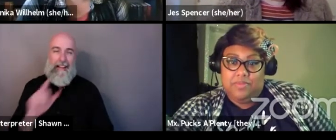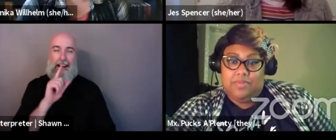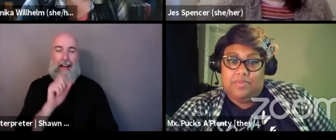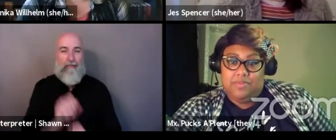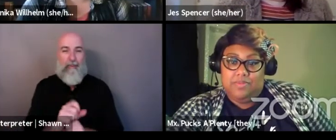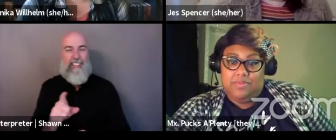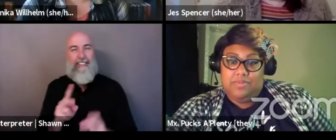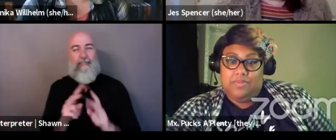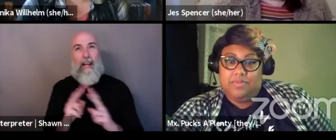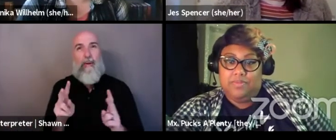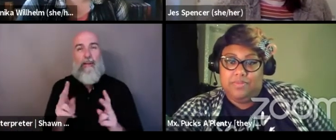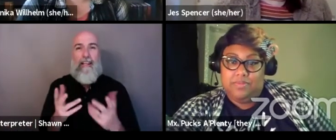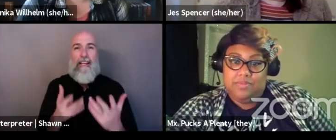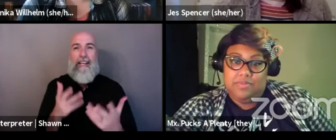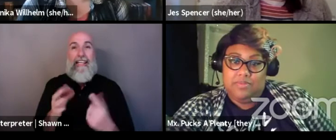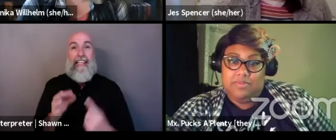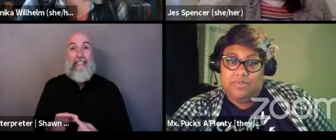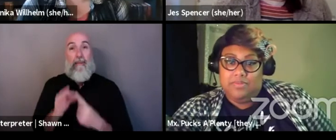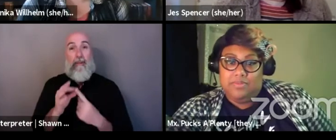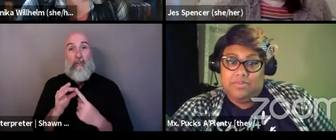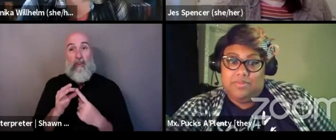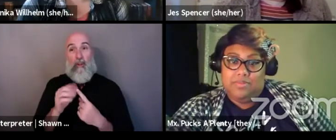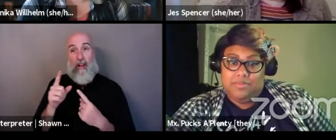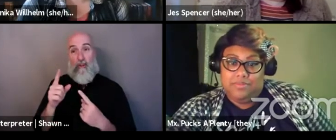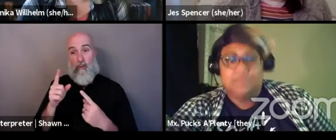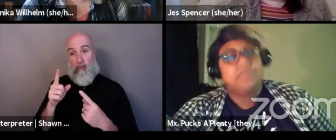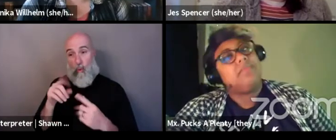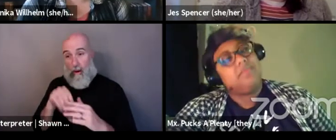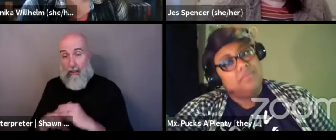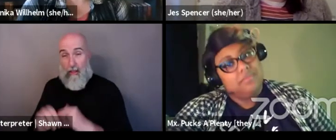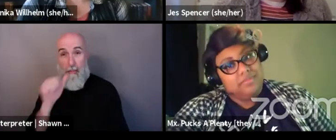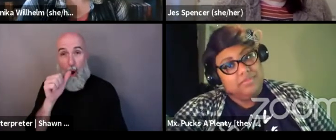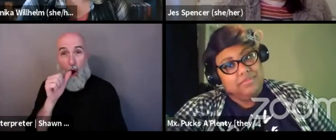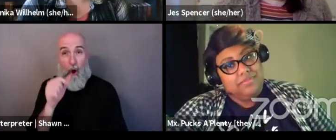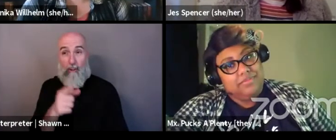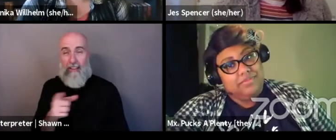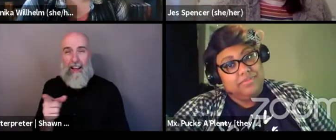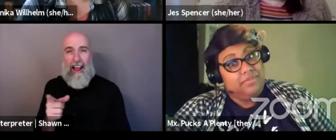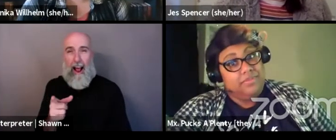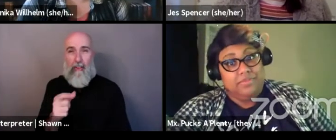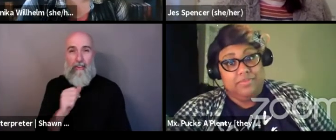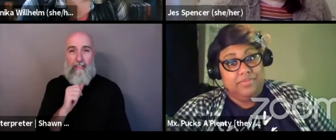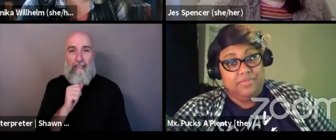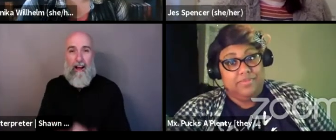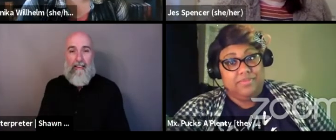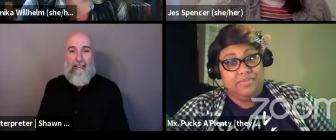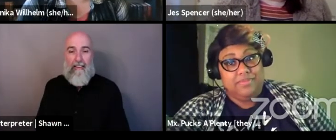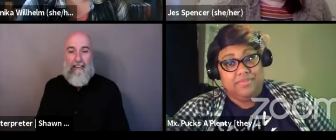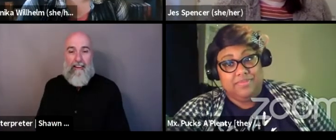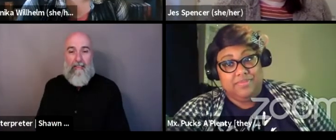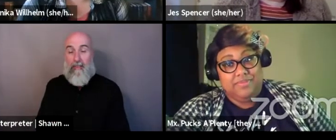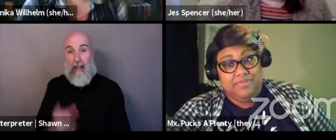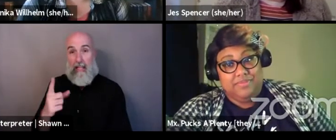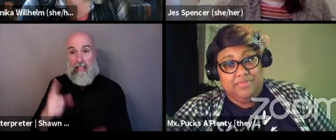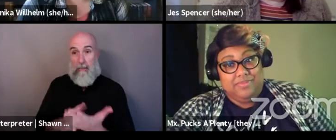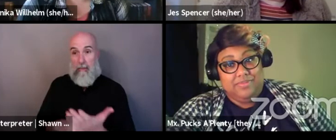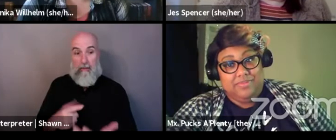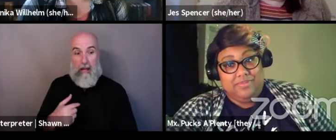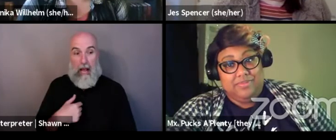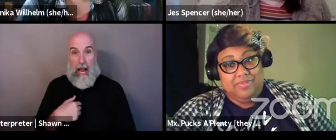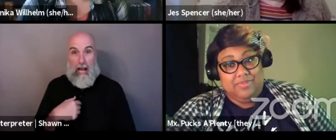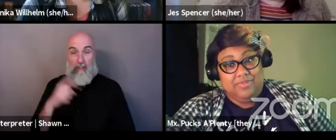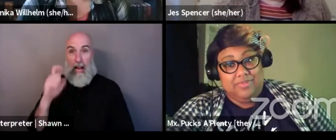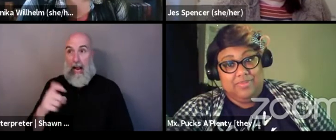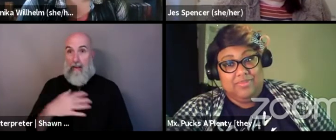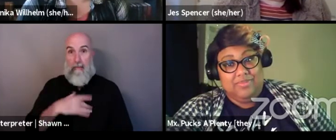a very, I mean, especially since like you're going into bars, which are not like, you know, they've been some times where, like, I've had to just, like, have